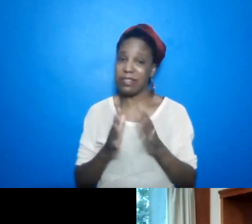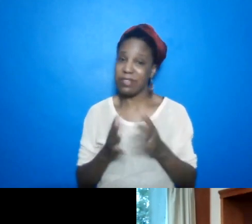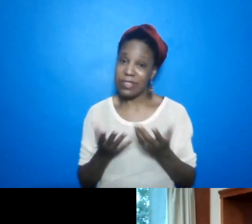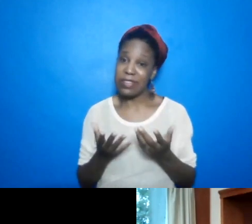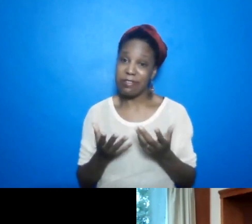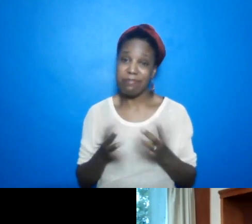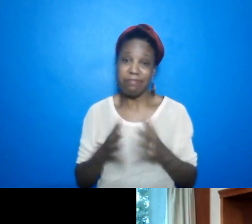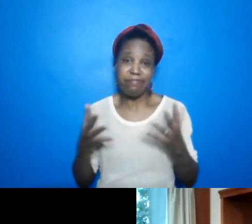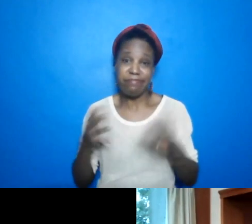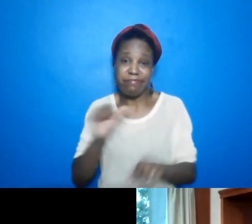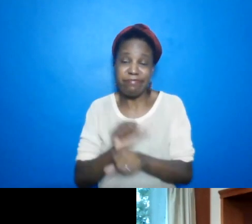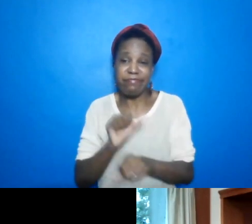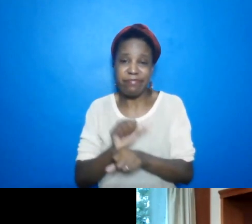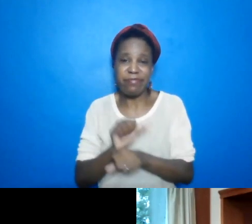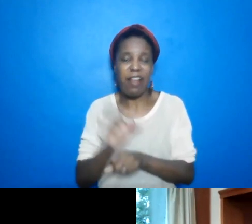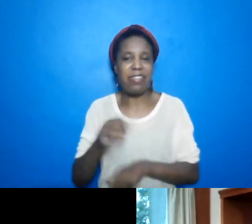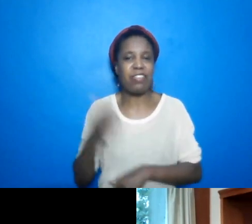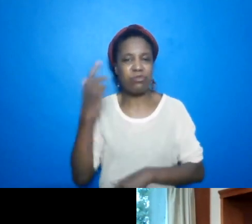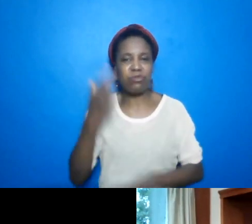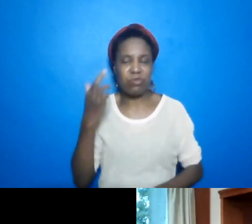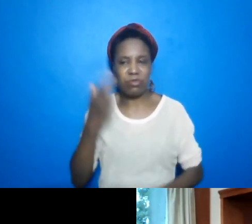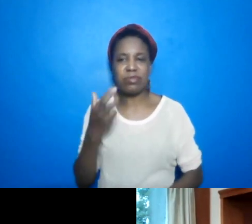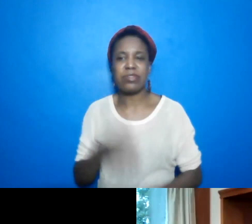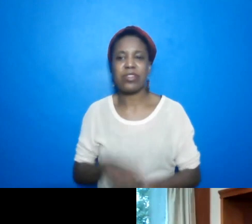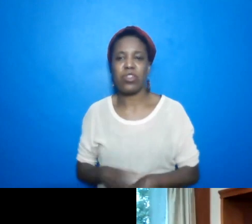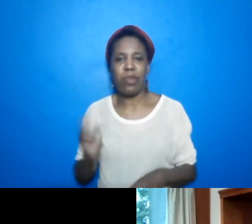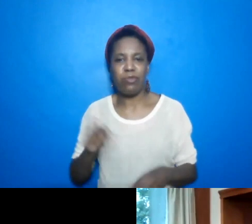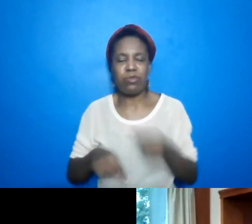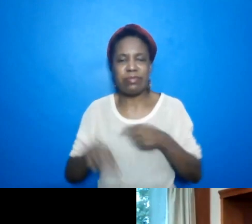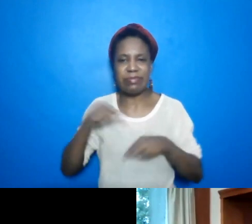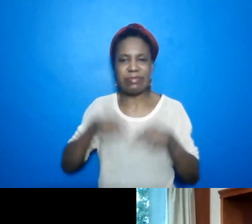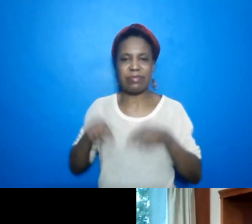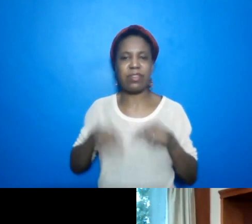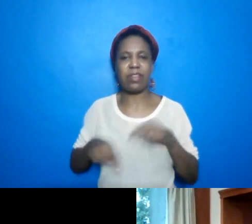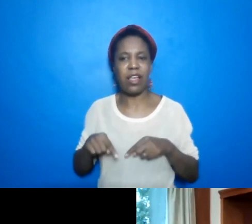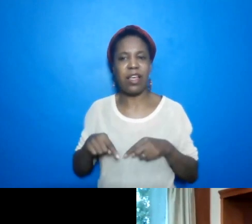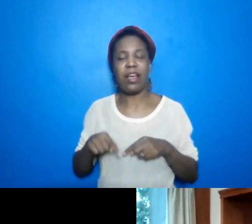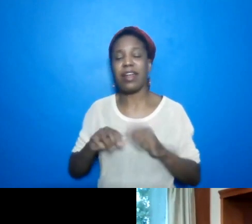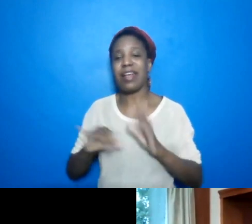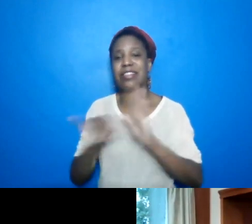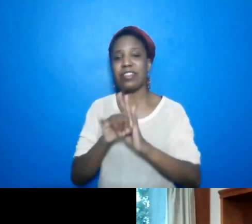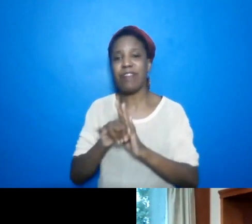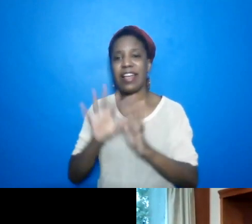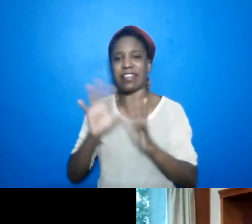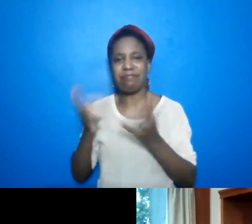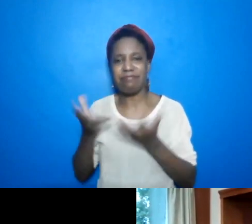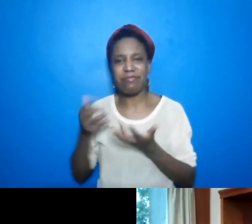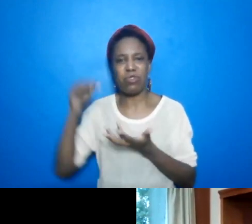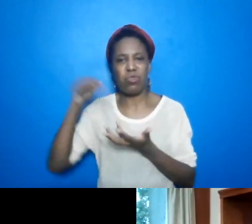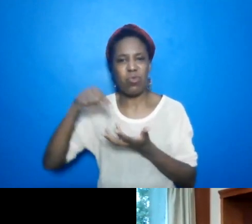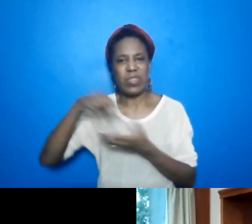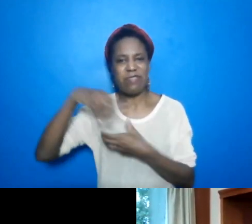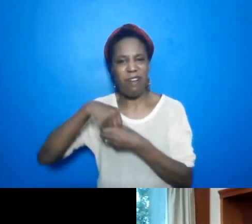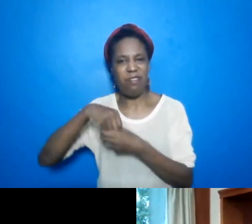the narrative, Yeah. because what happens in the legal, what happens in the social services,